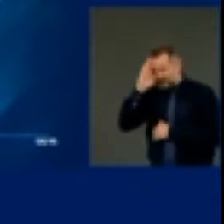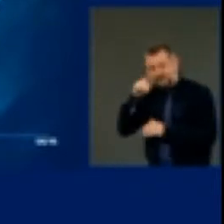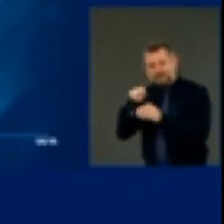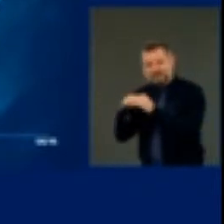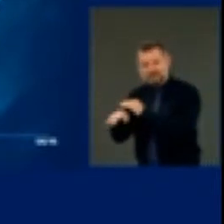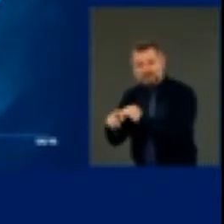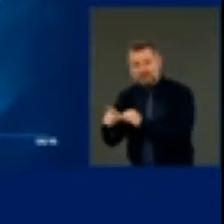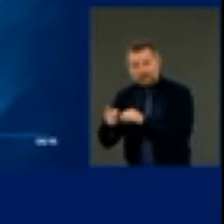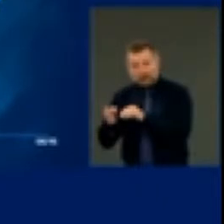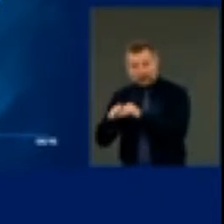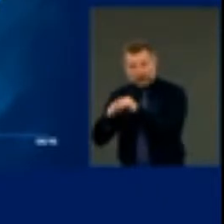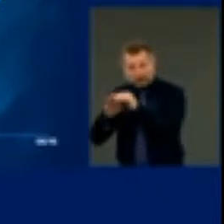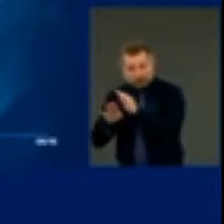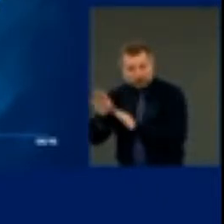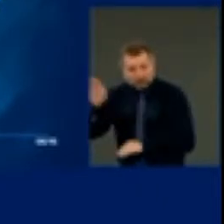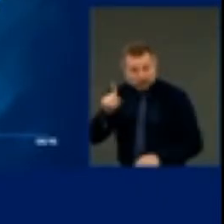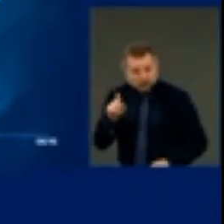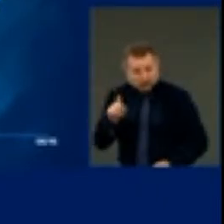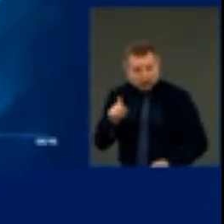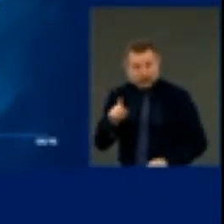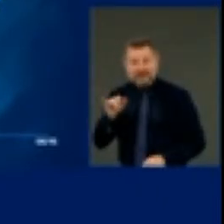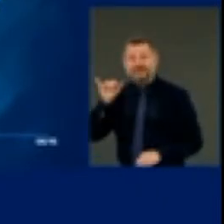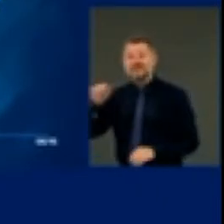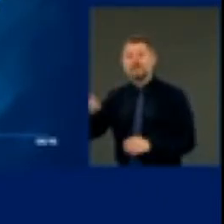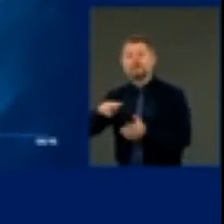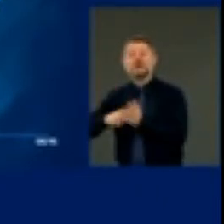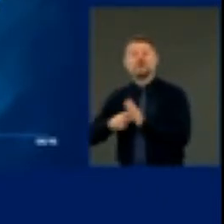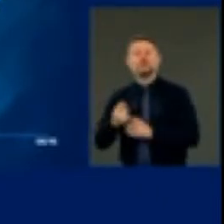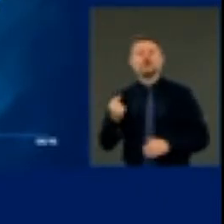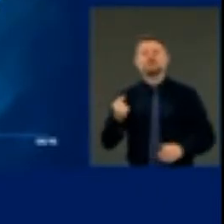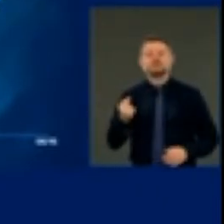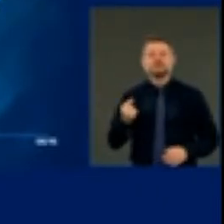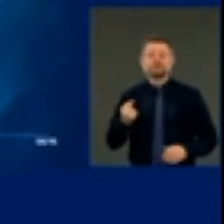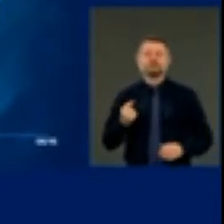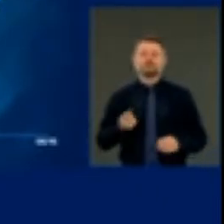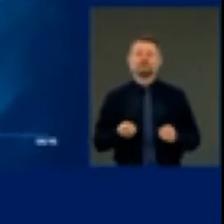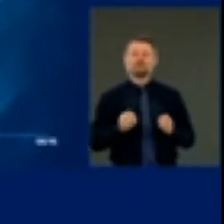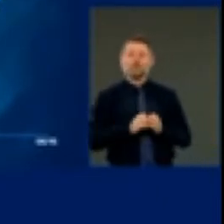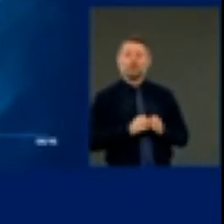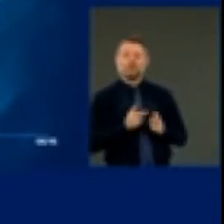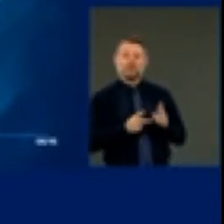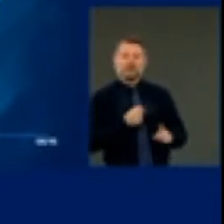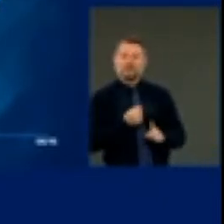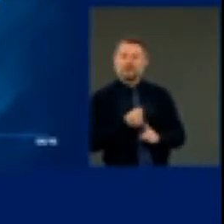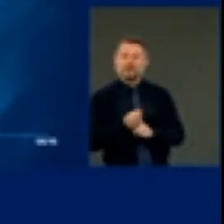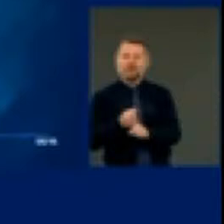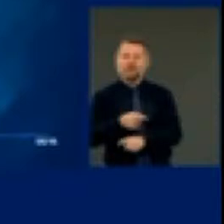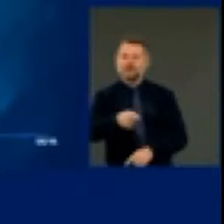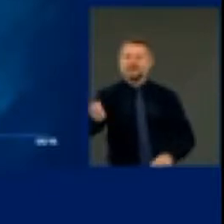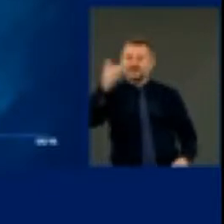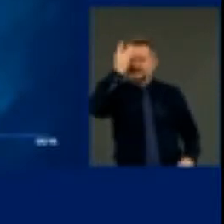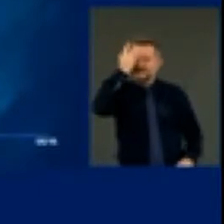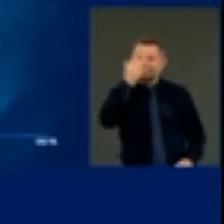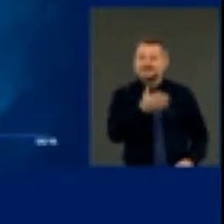which by definition means more people are getting sick. Otherwise, more people don't go into